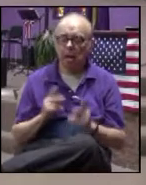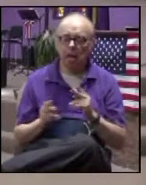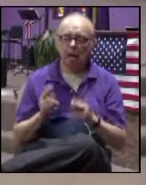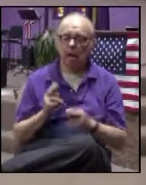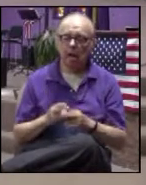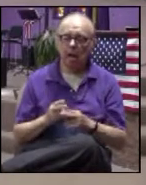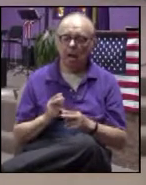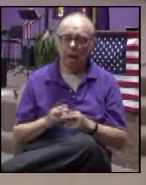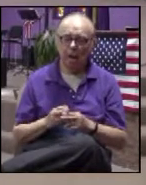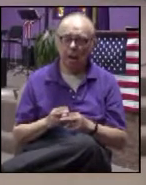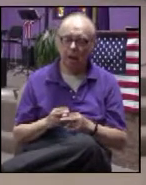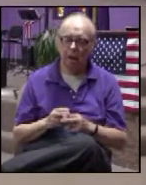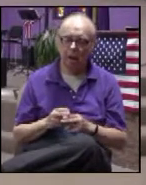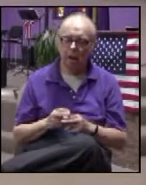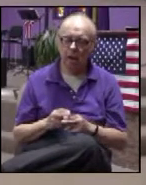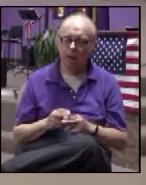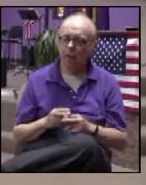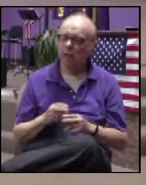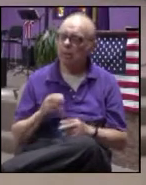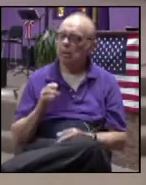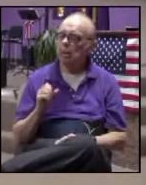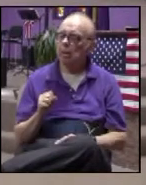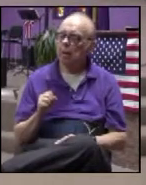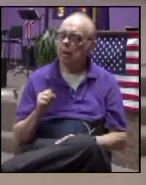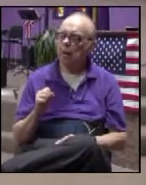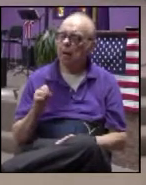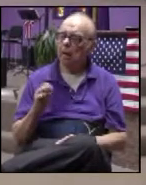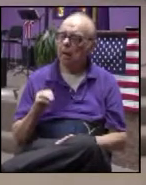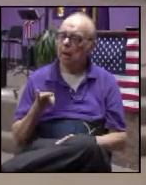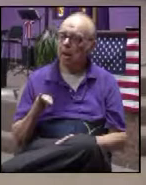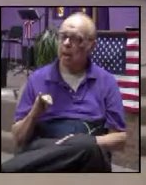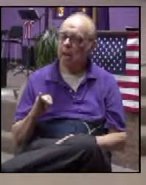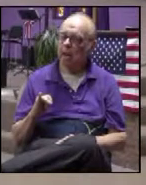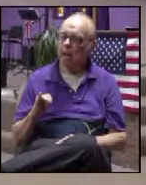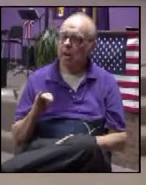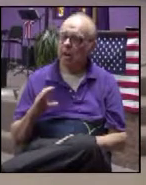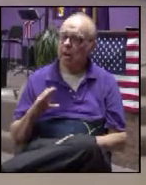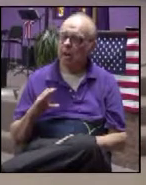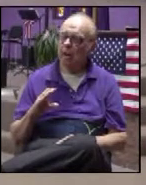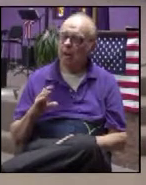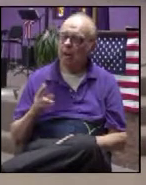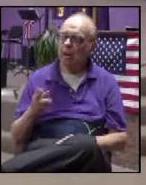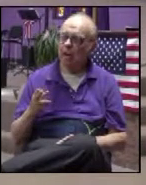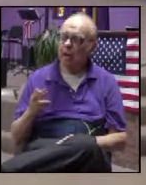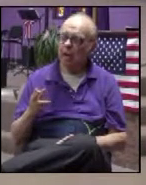called a smisha, S-M-I-C-H-A.